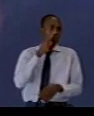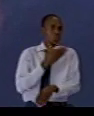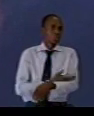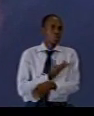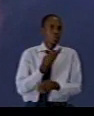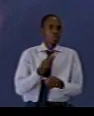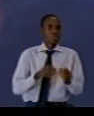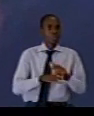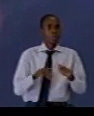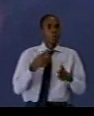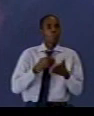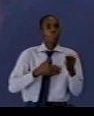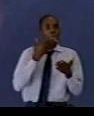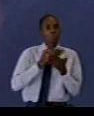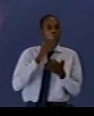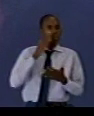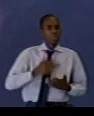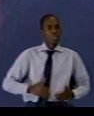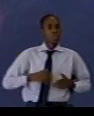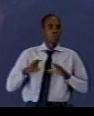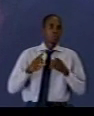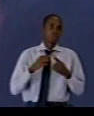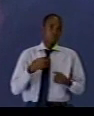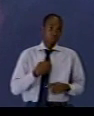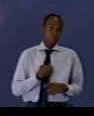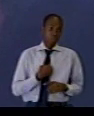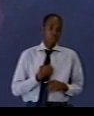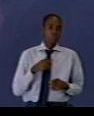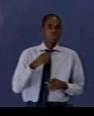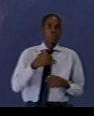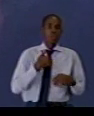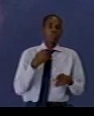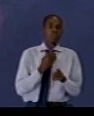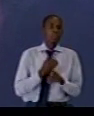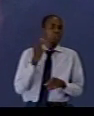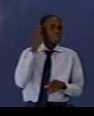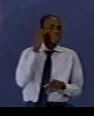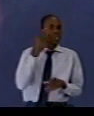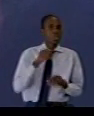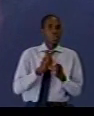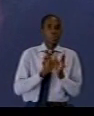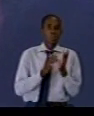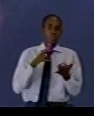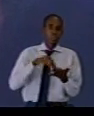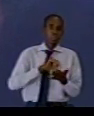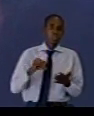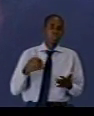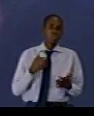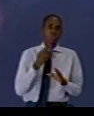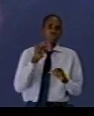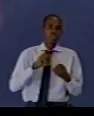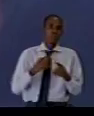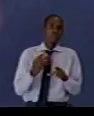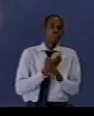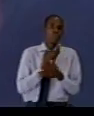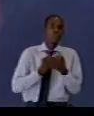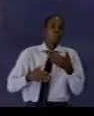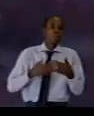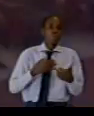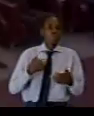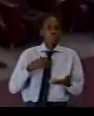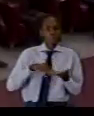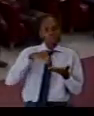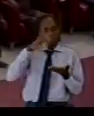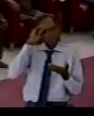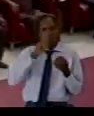shall my life do me? You have just listened to the Bible reading, and we need to take whatever we have learned to the Lord